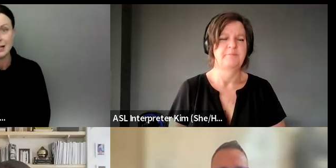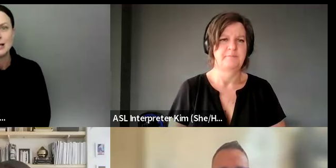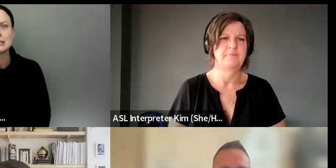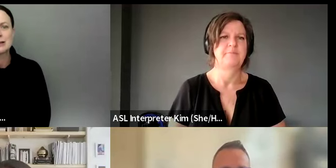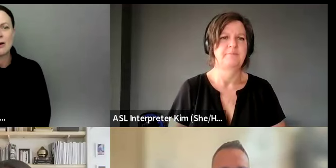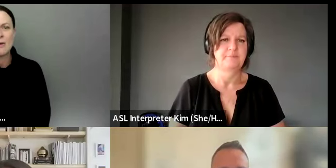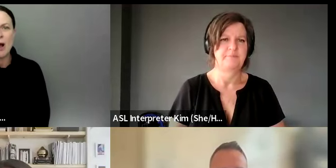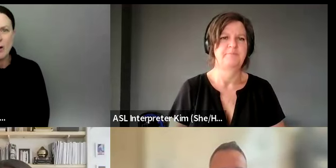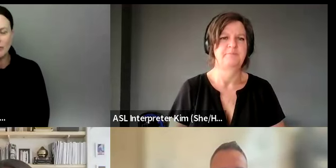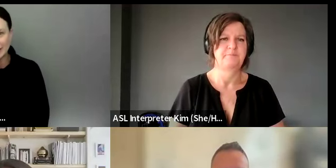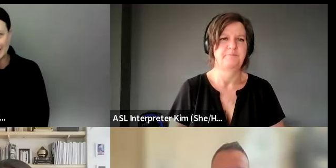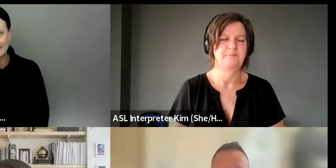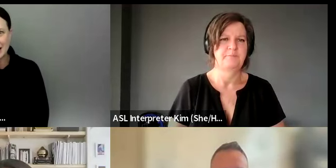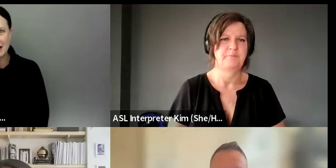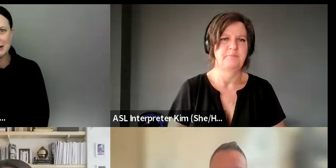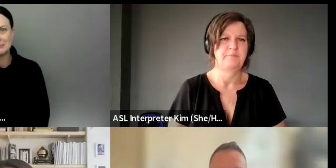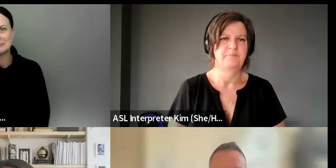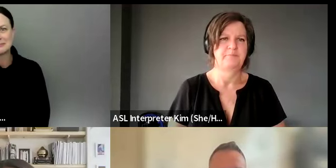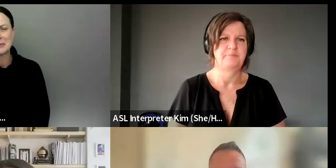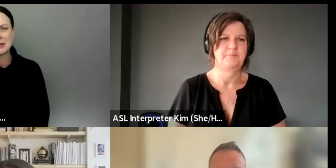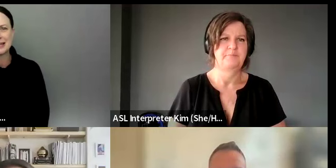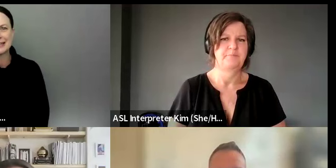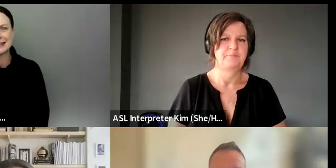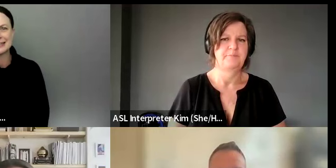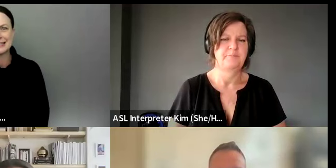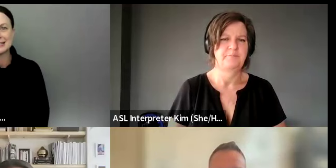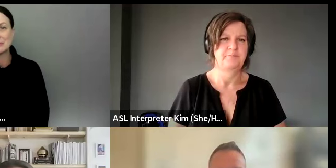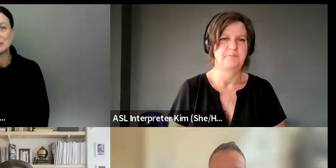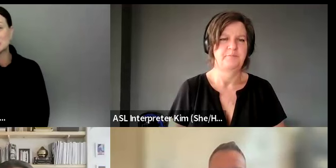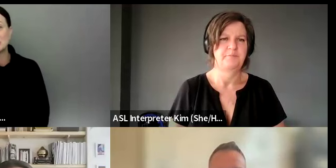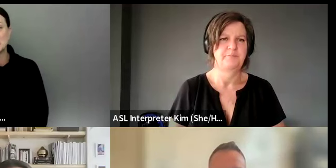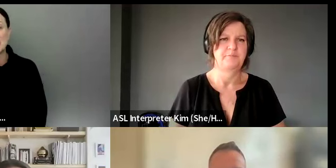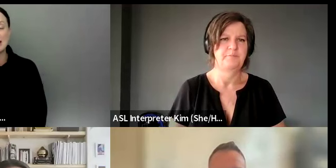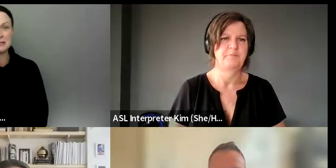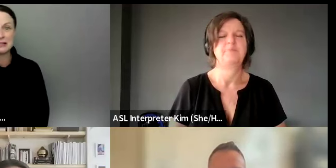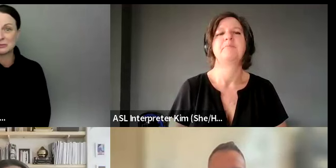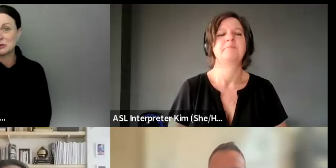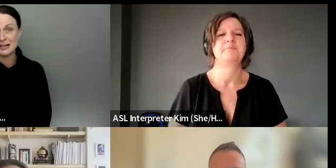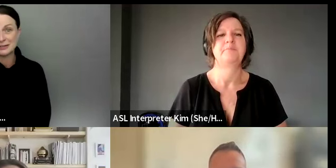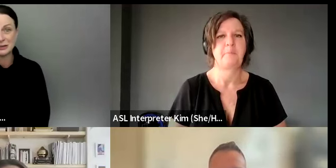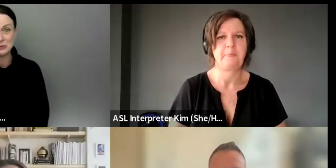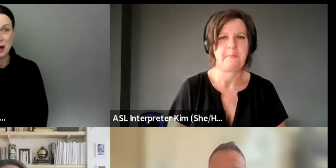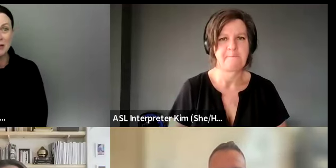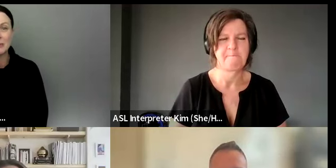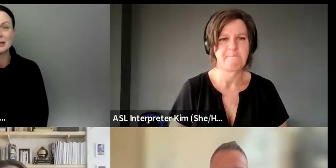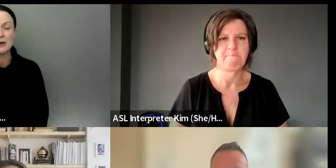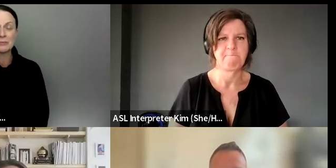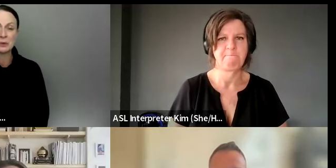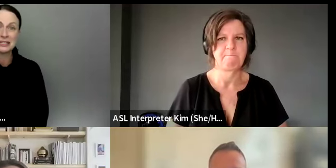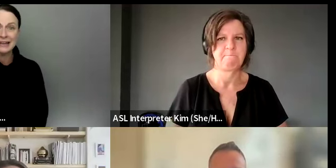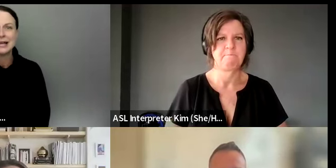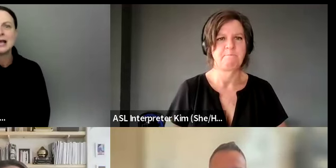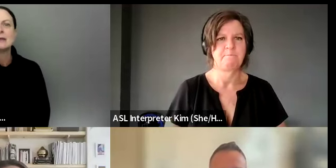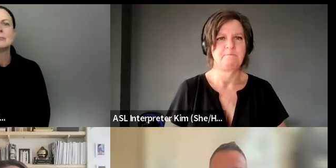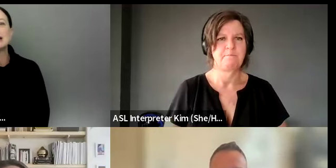London. So hopefully we can see some of you and some new faces there as well, and we can all meet in